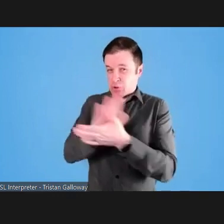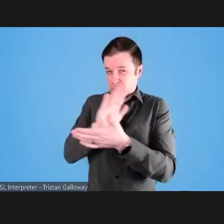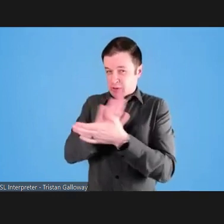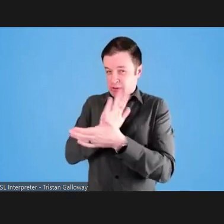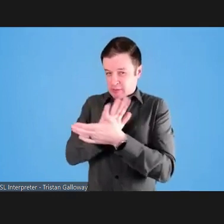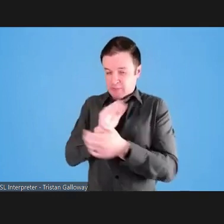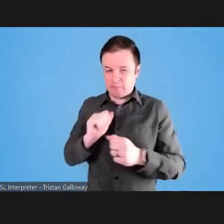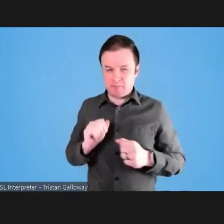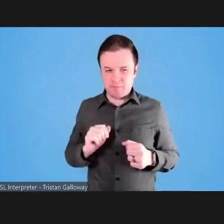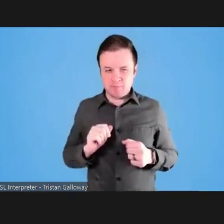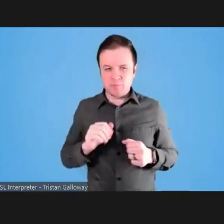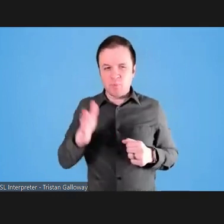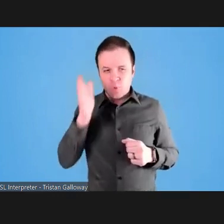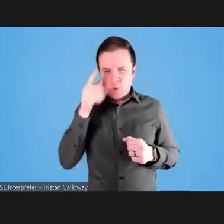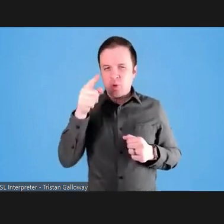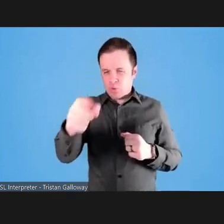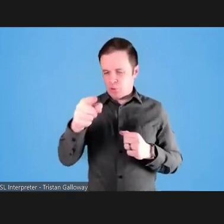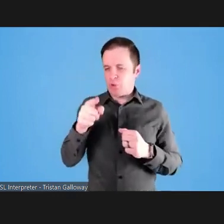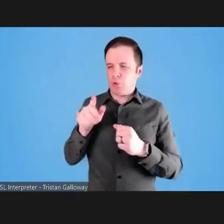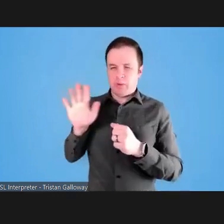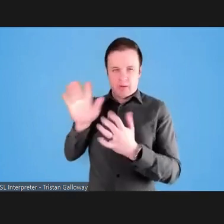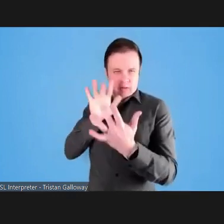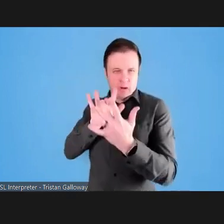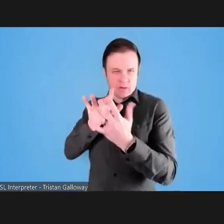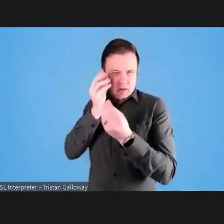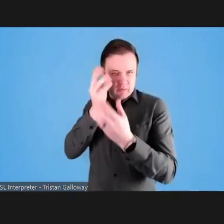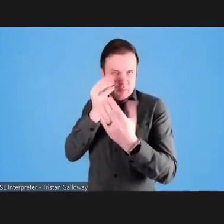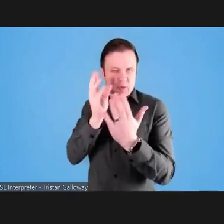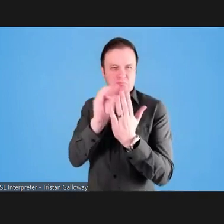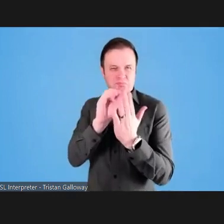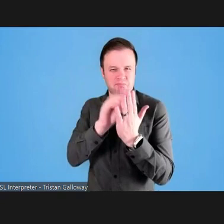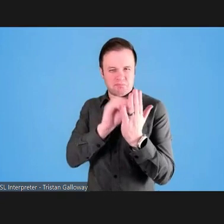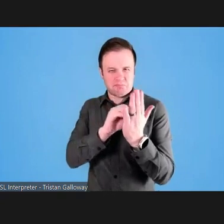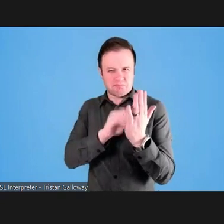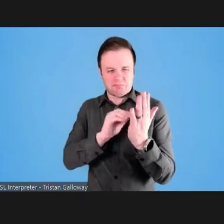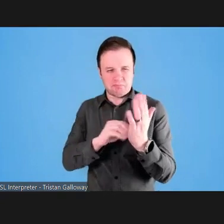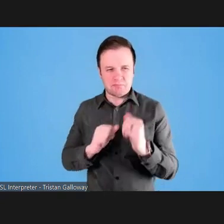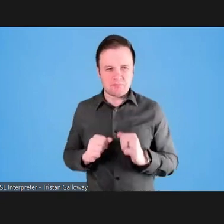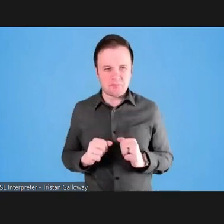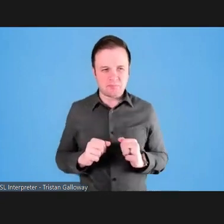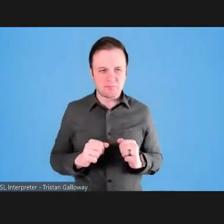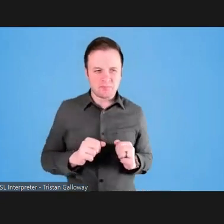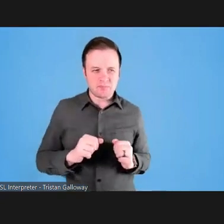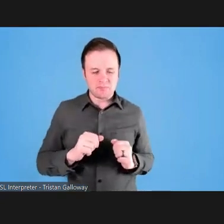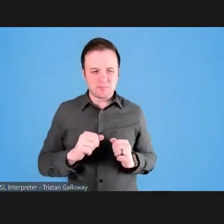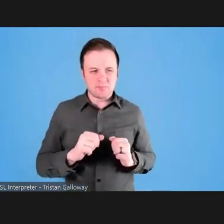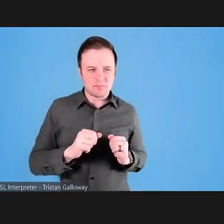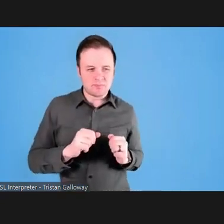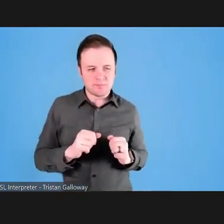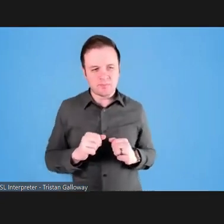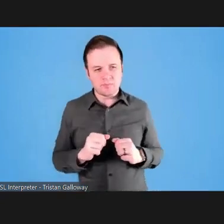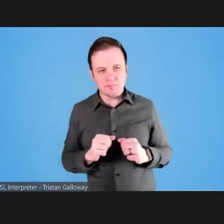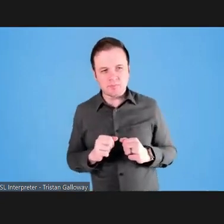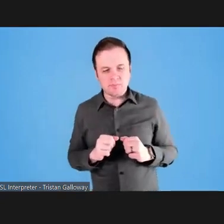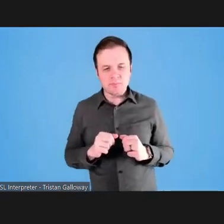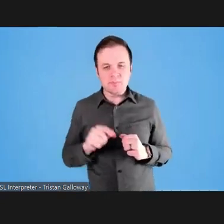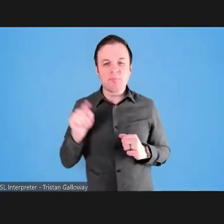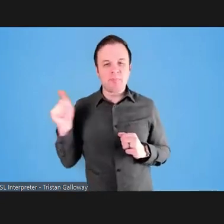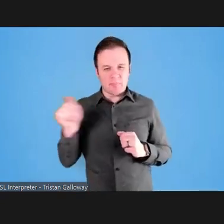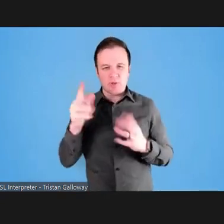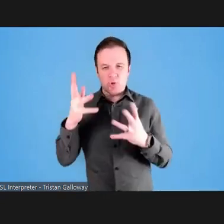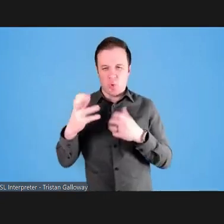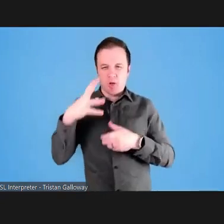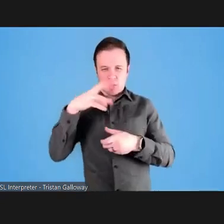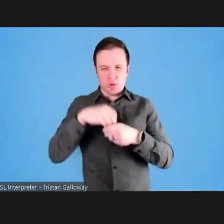you will fill in their contact information. These are the folks you'll want to include in